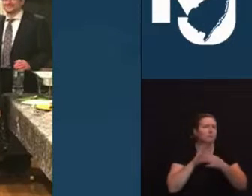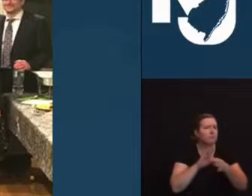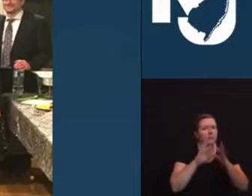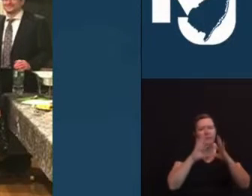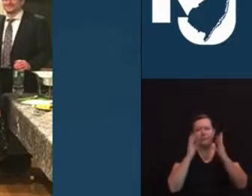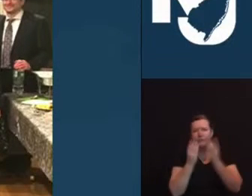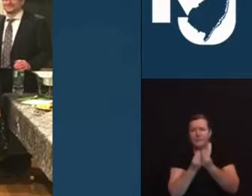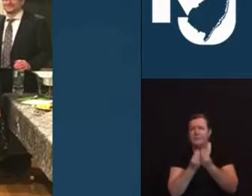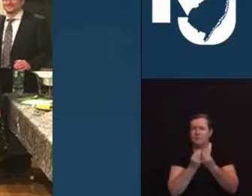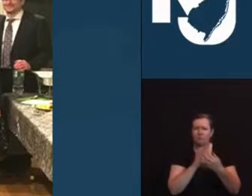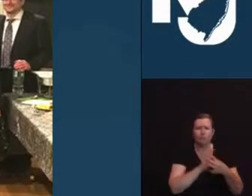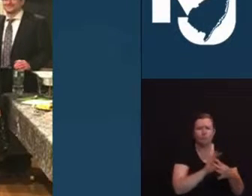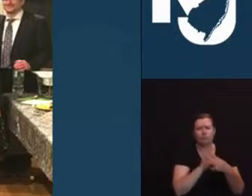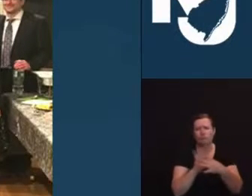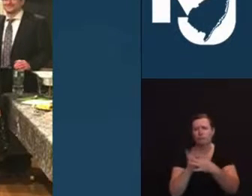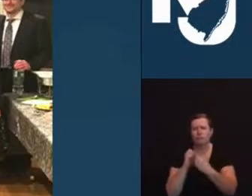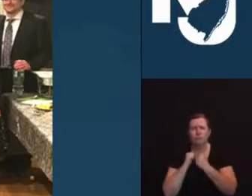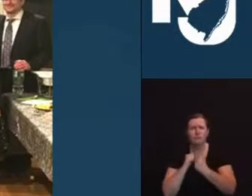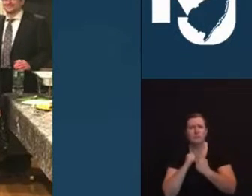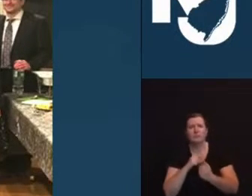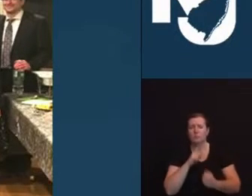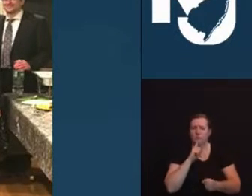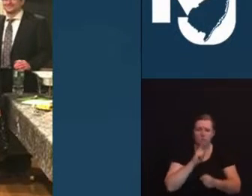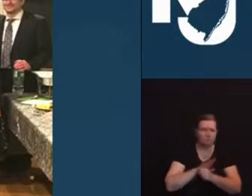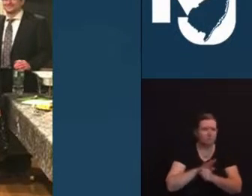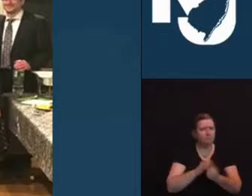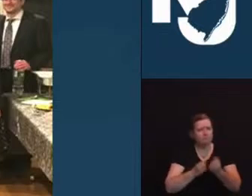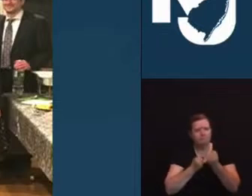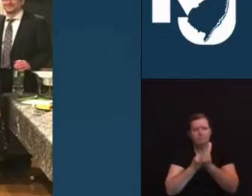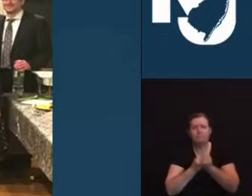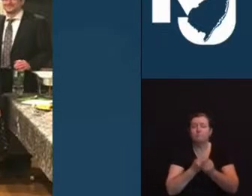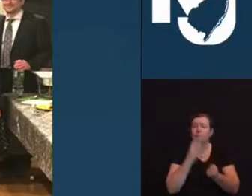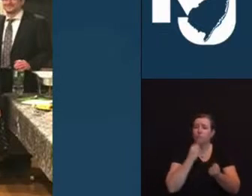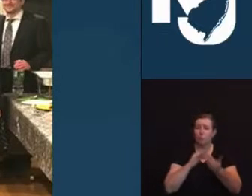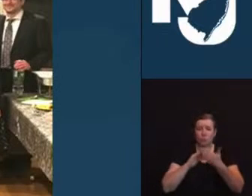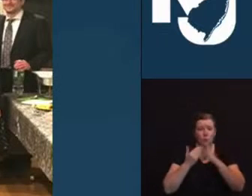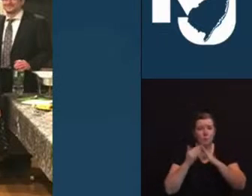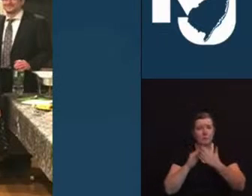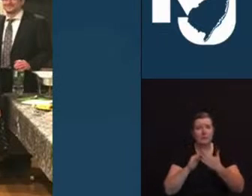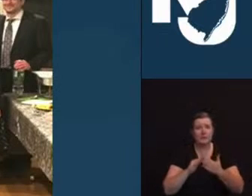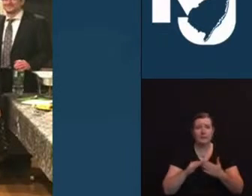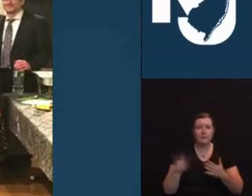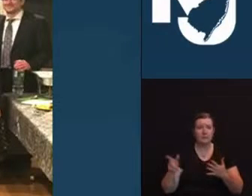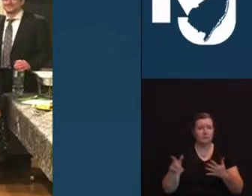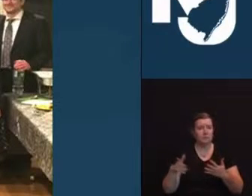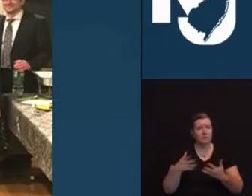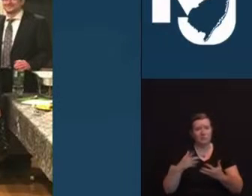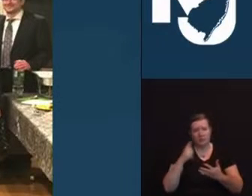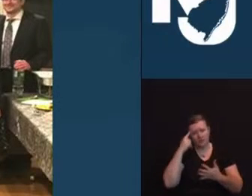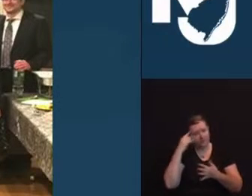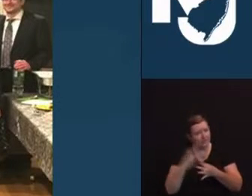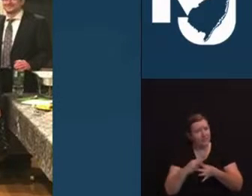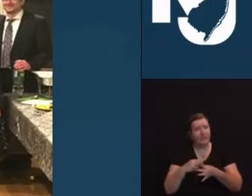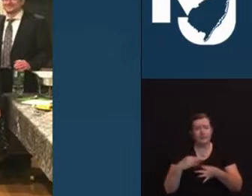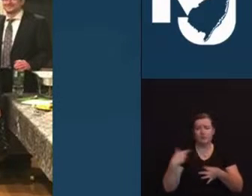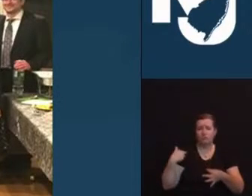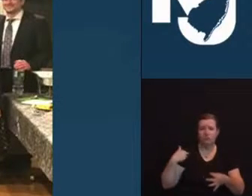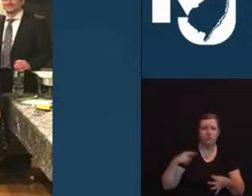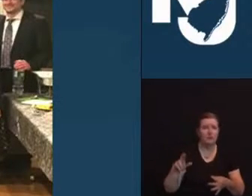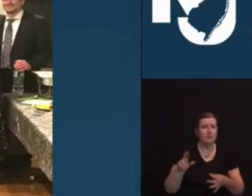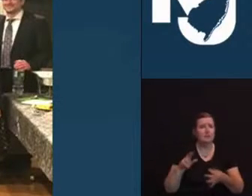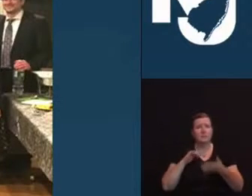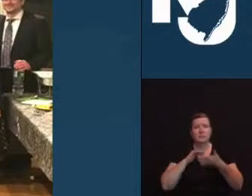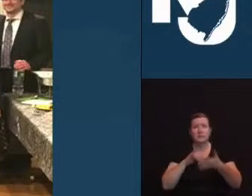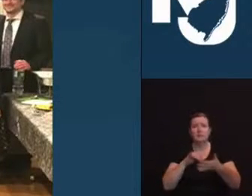to the Jewish community as well as to his faith and to the study of the Torah. And through this, he selflessly